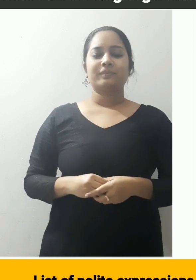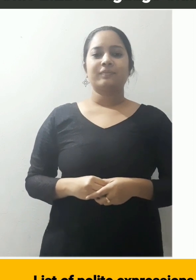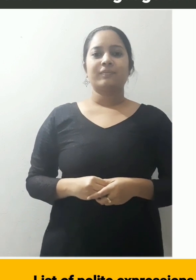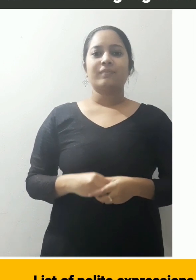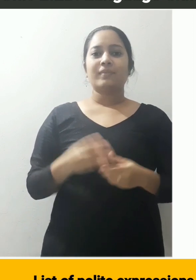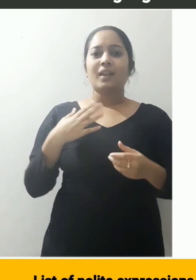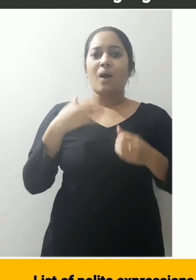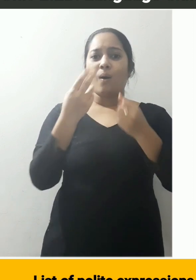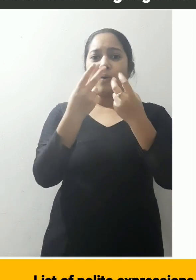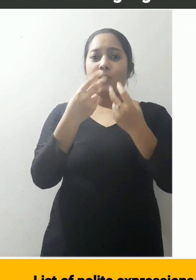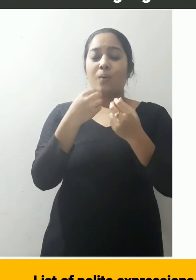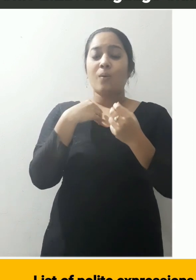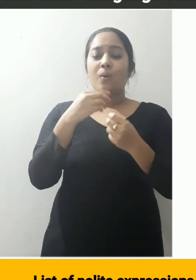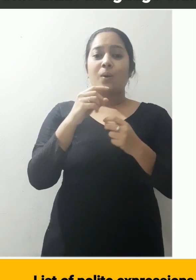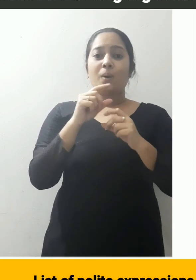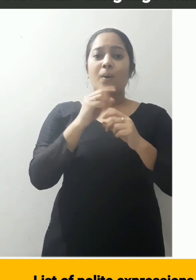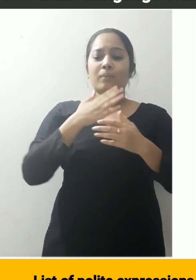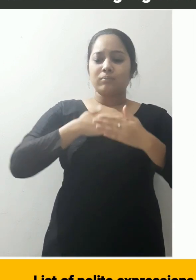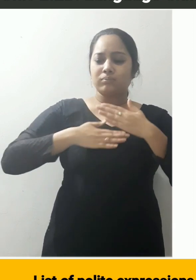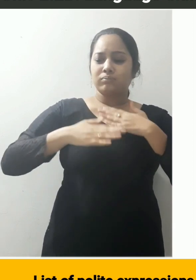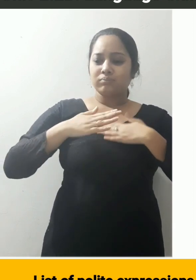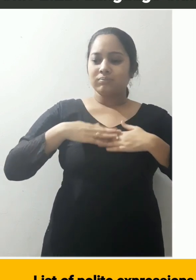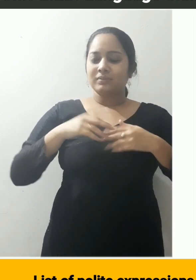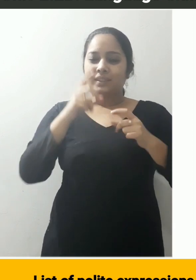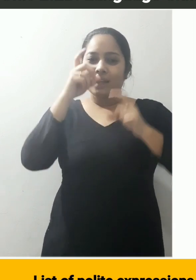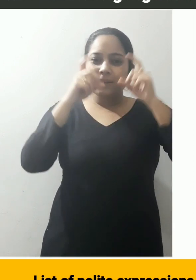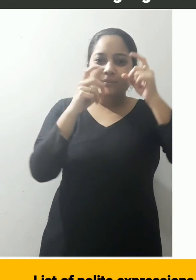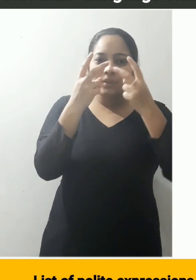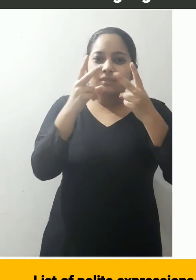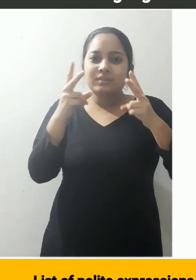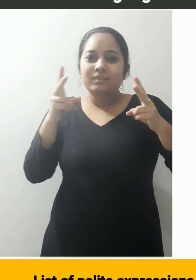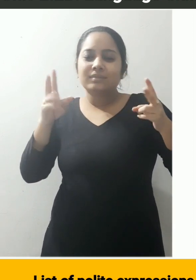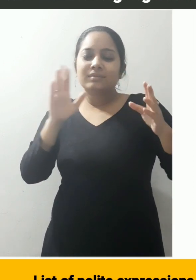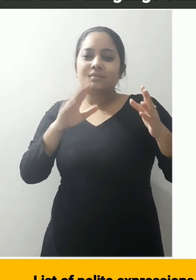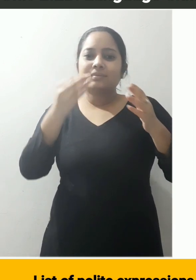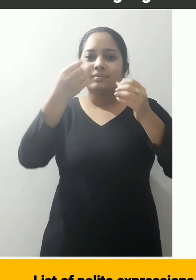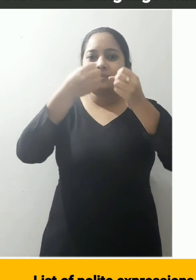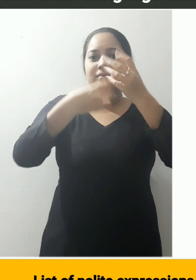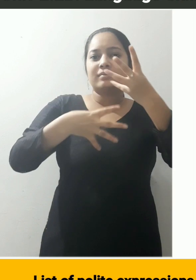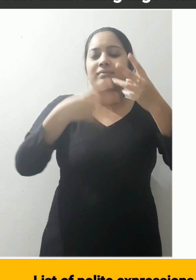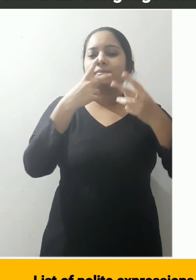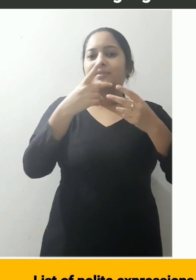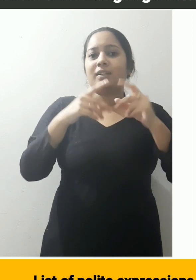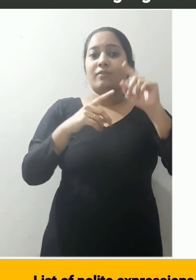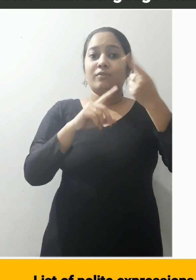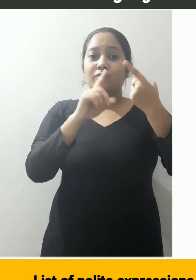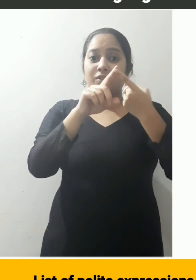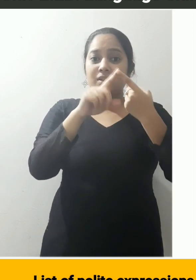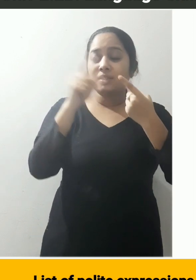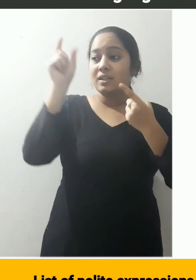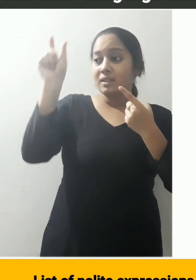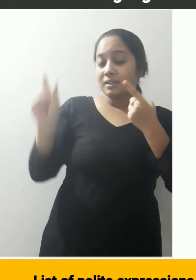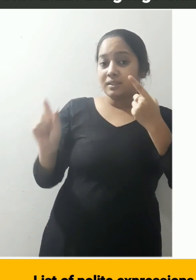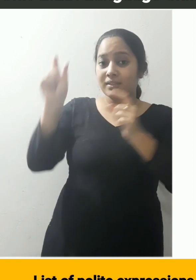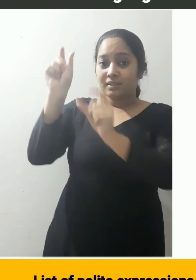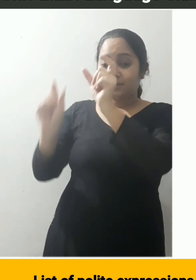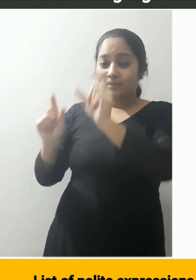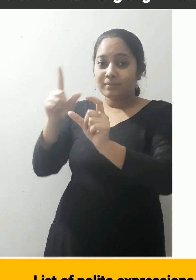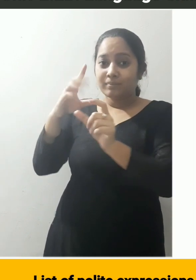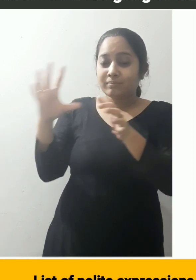polite expressions for some common situations. To emphasize with the customer. Number